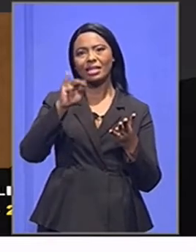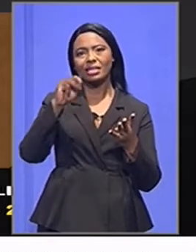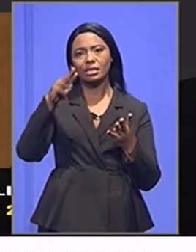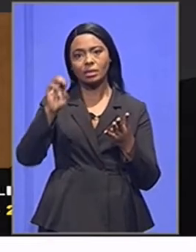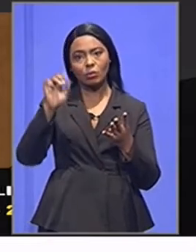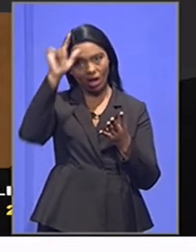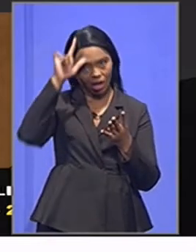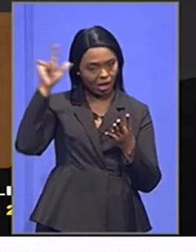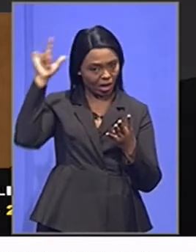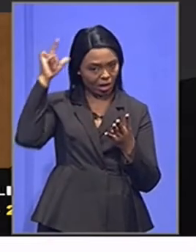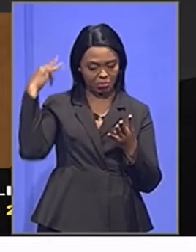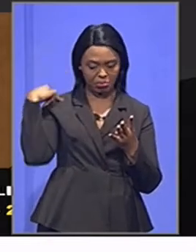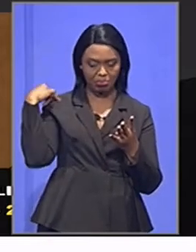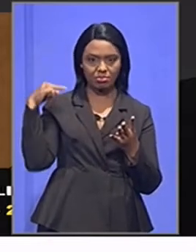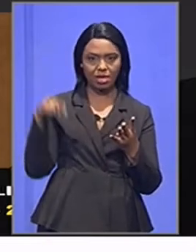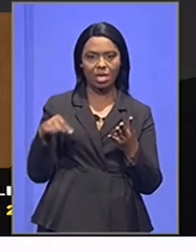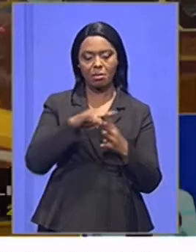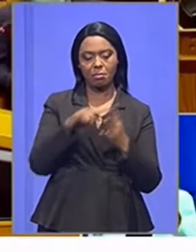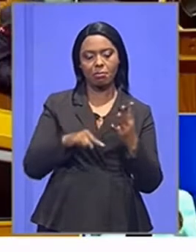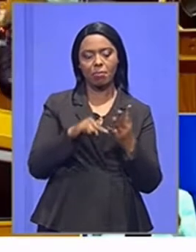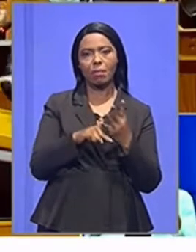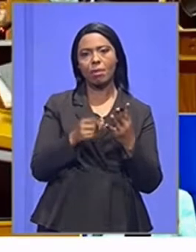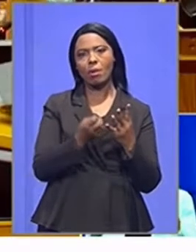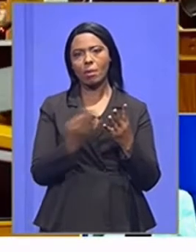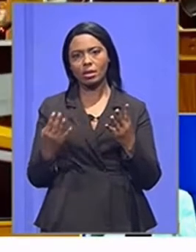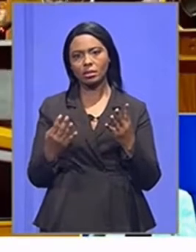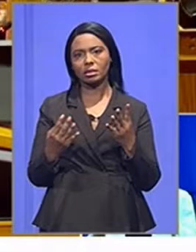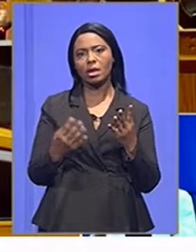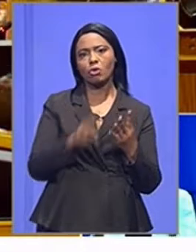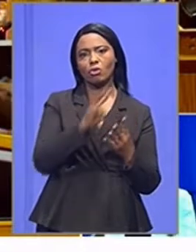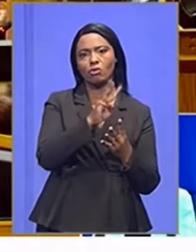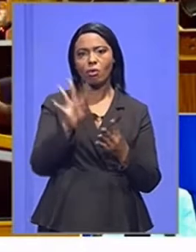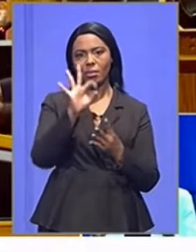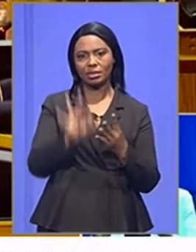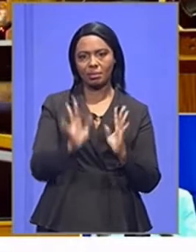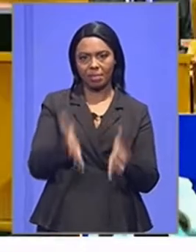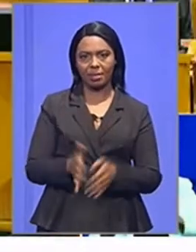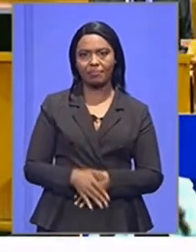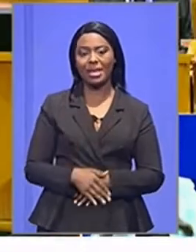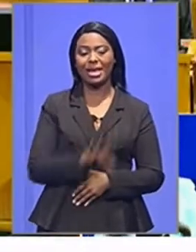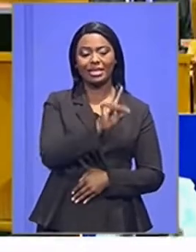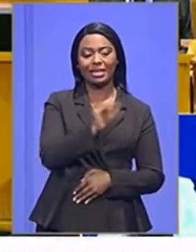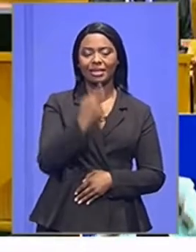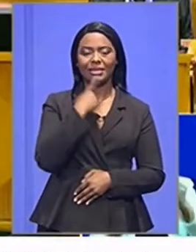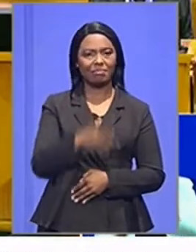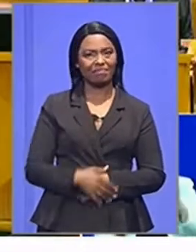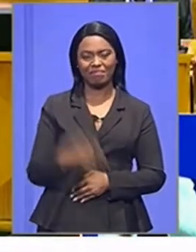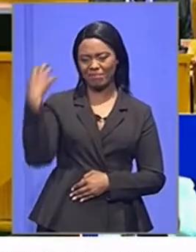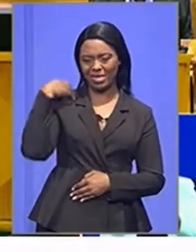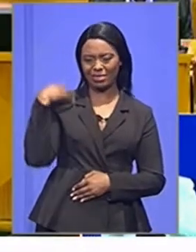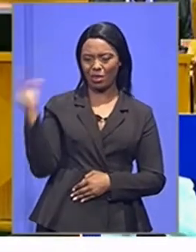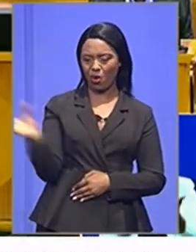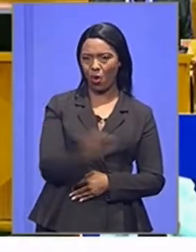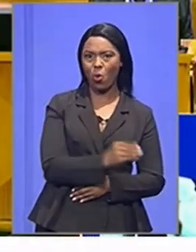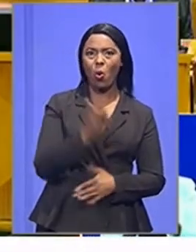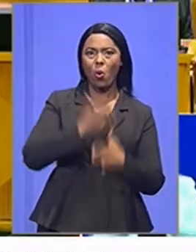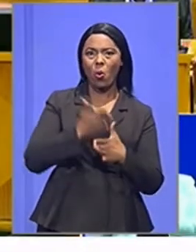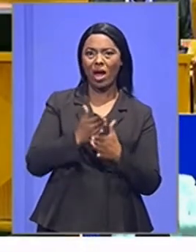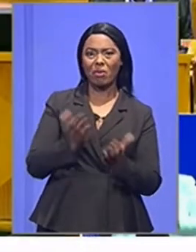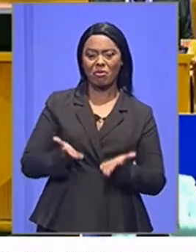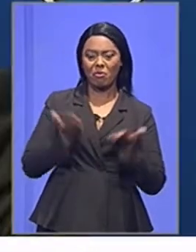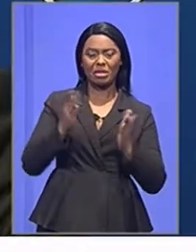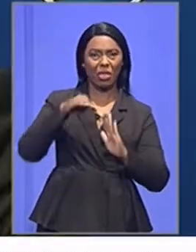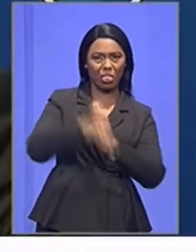ba bone dipersente tse 24. DA e batla gore Cyril Ramaphosa a tseele botona ba ba sa diragatseng sentle